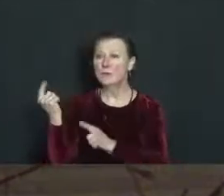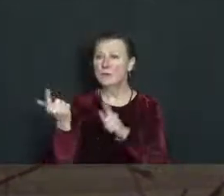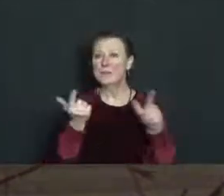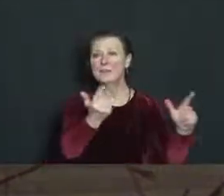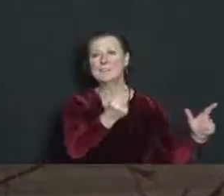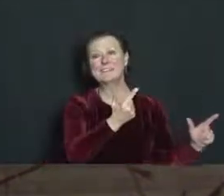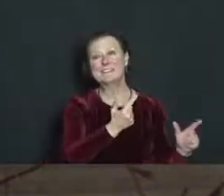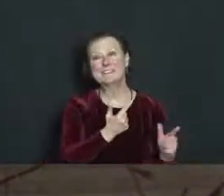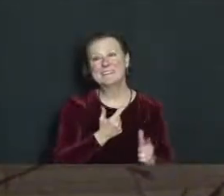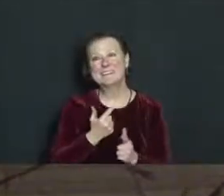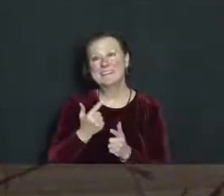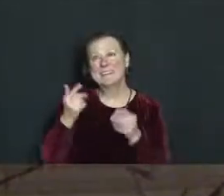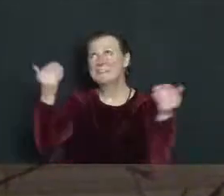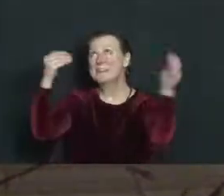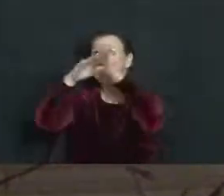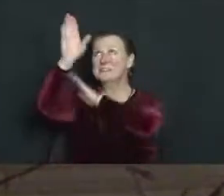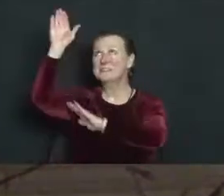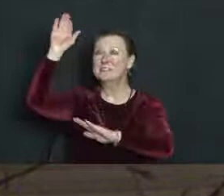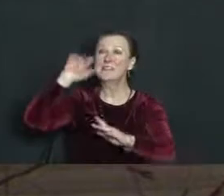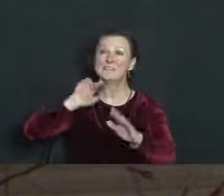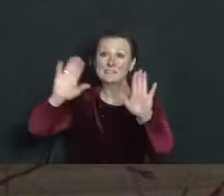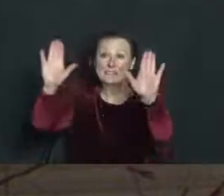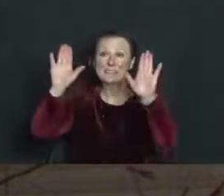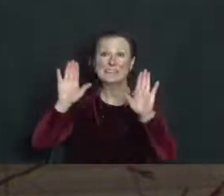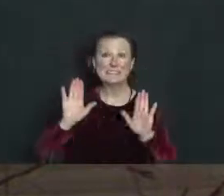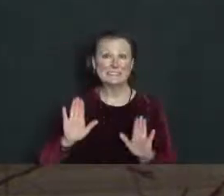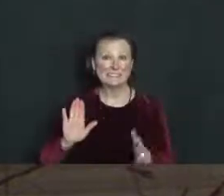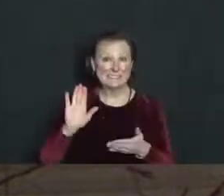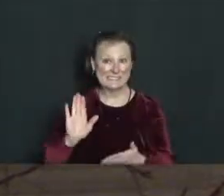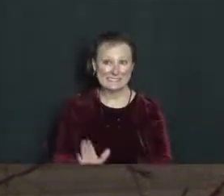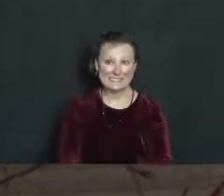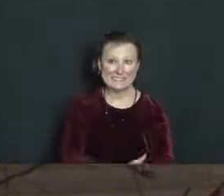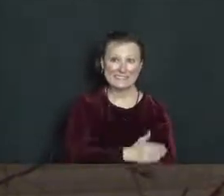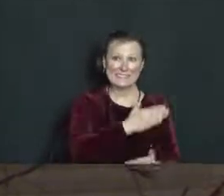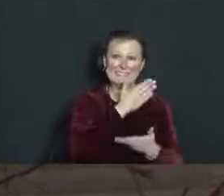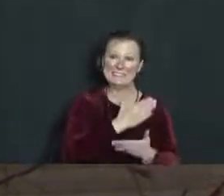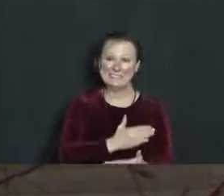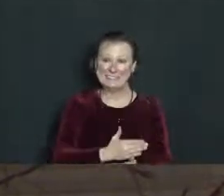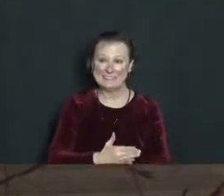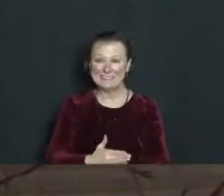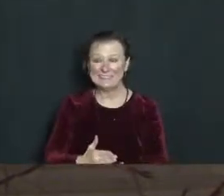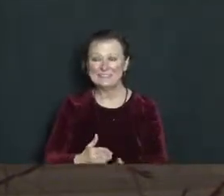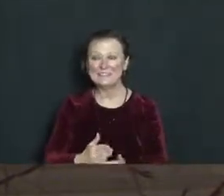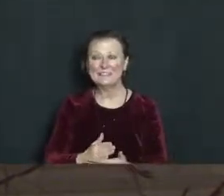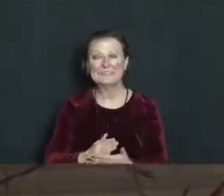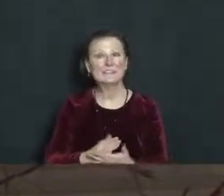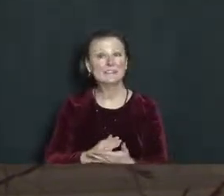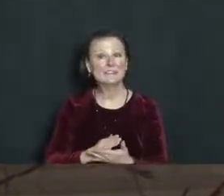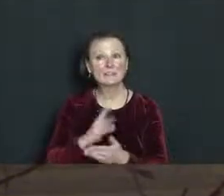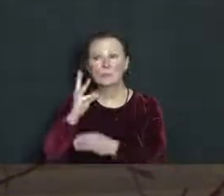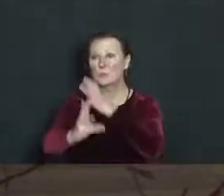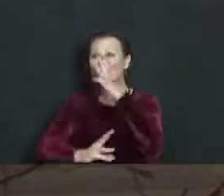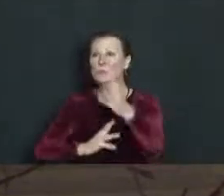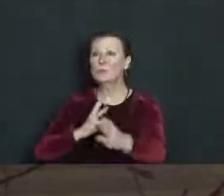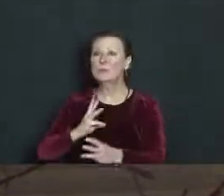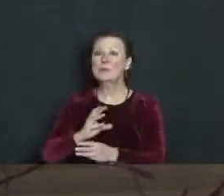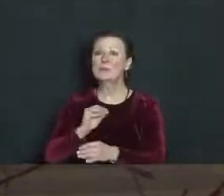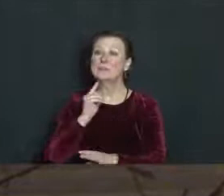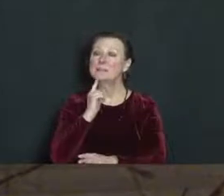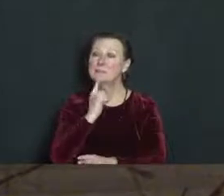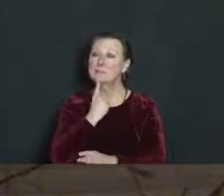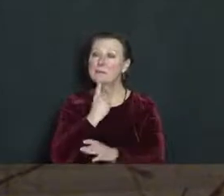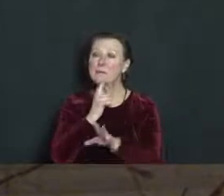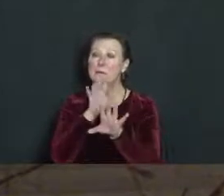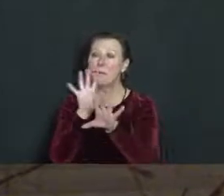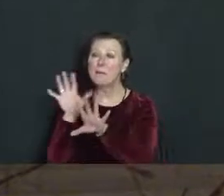goodwill, from heaven the news we bring. The world